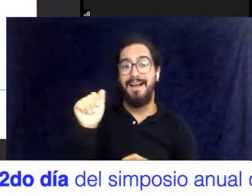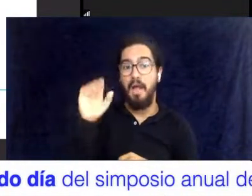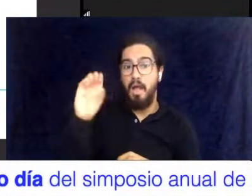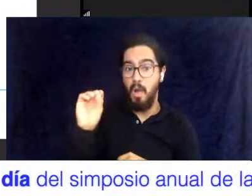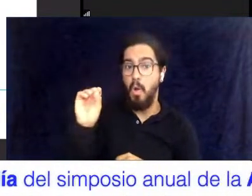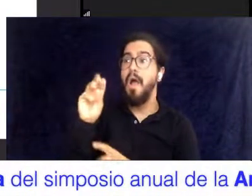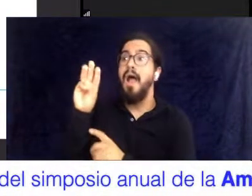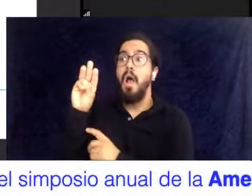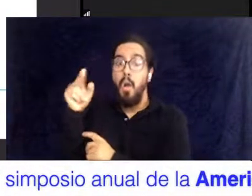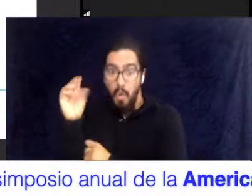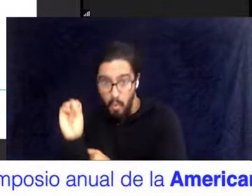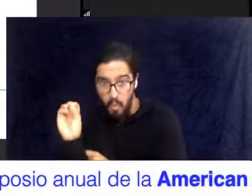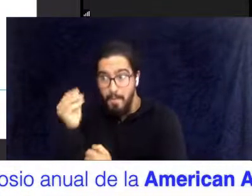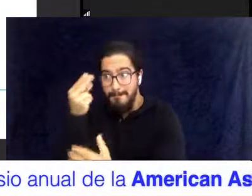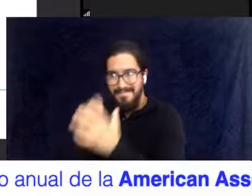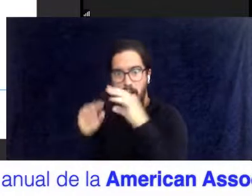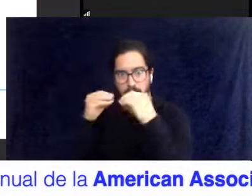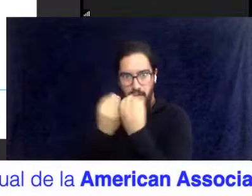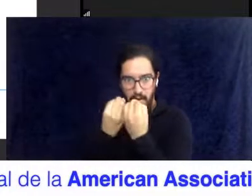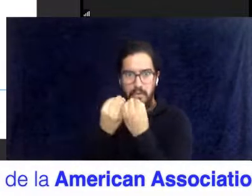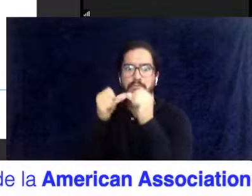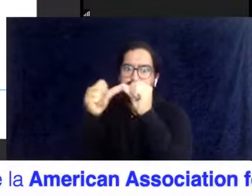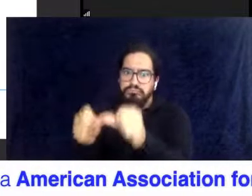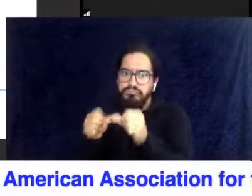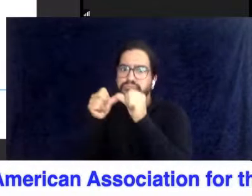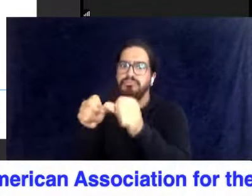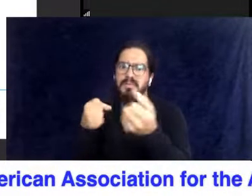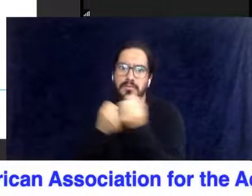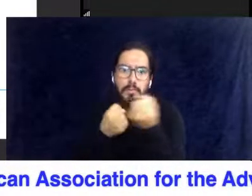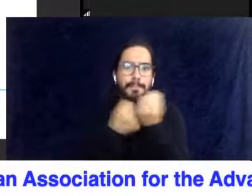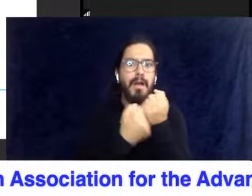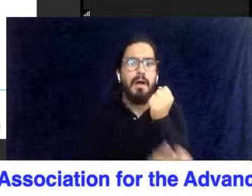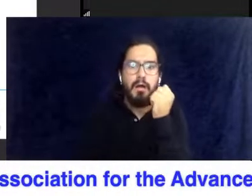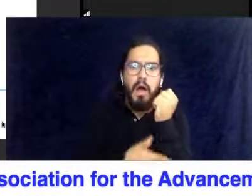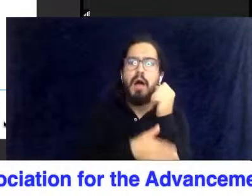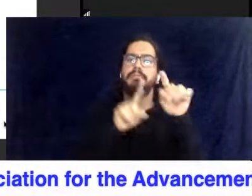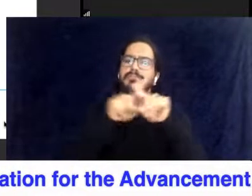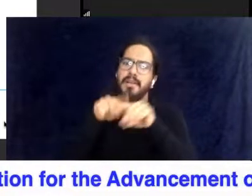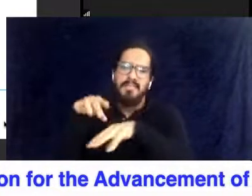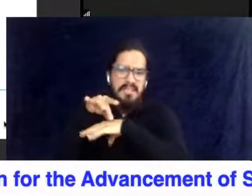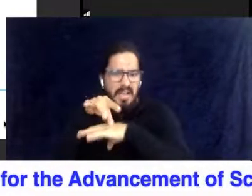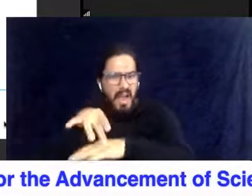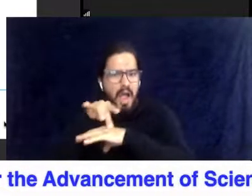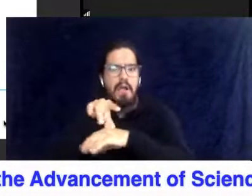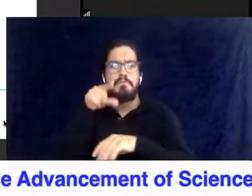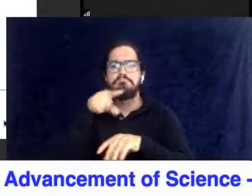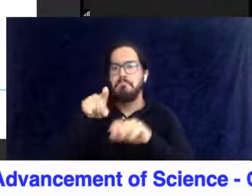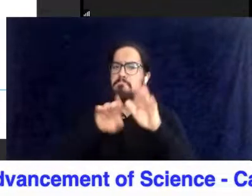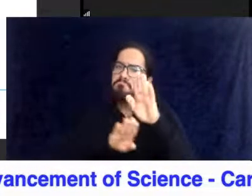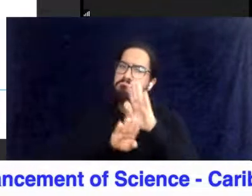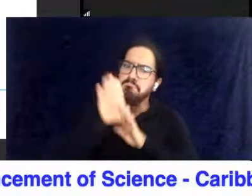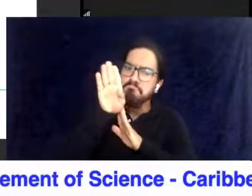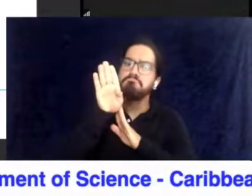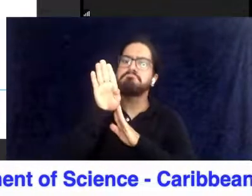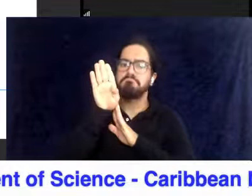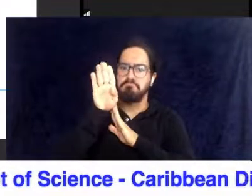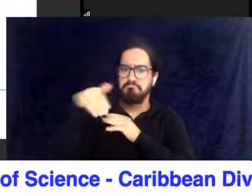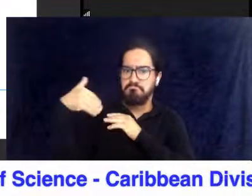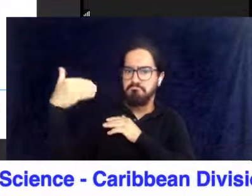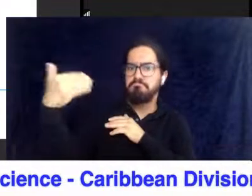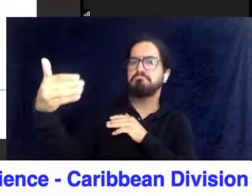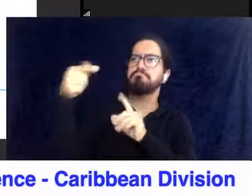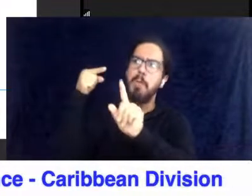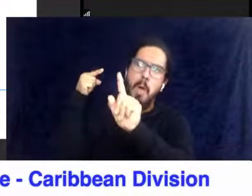support countries, territories, and areas in their efforts to achieve the Sustainable Development Goals by 2030. control